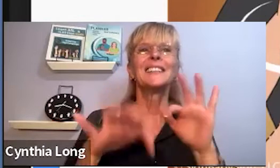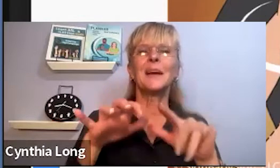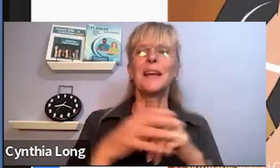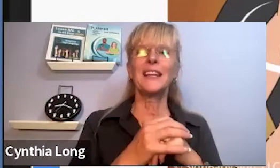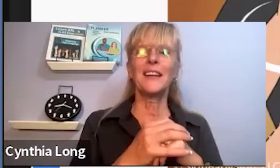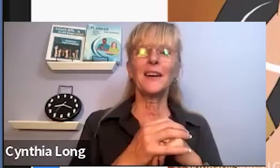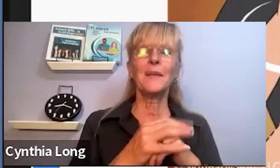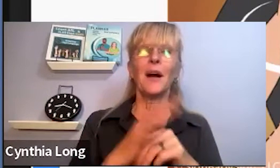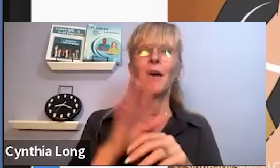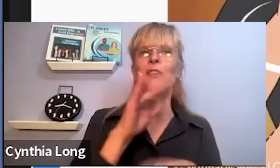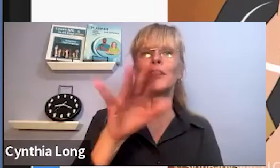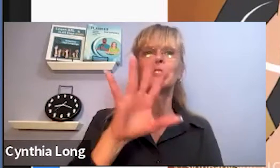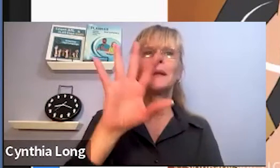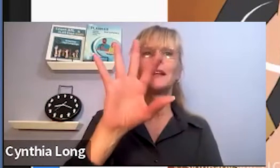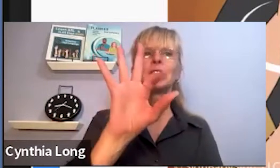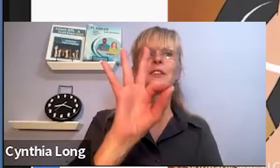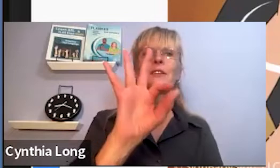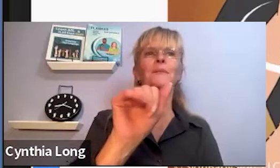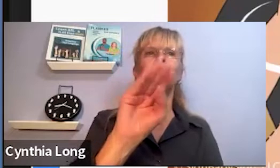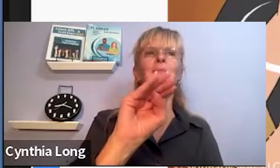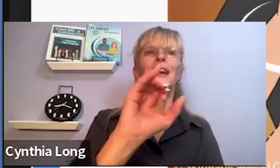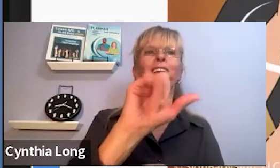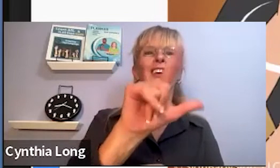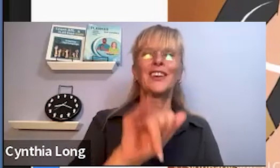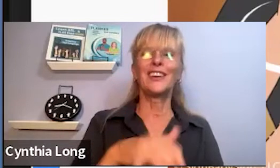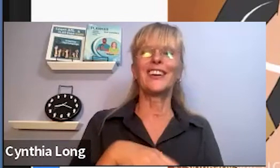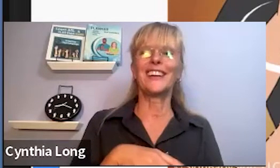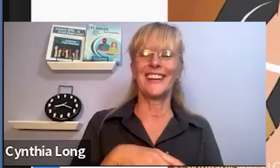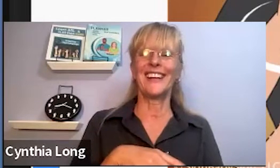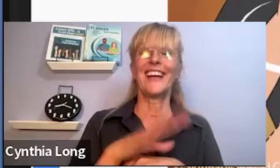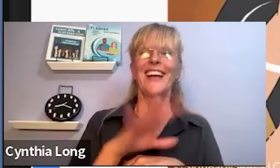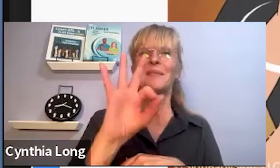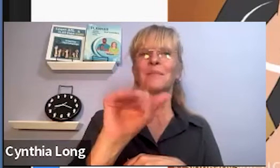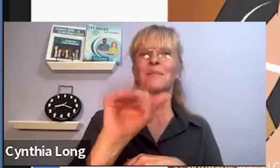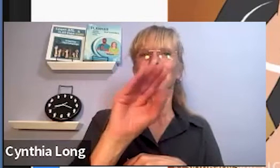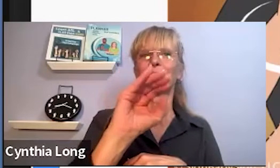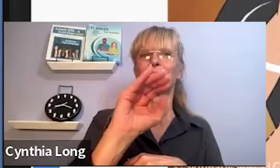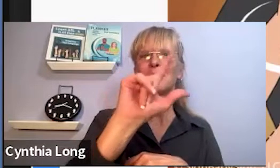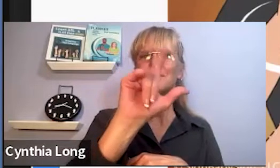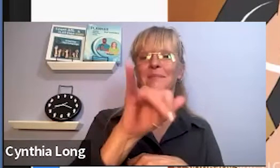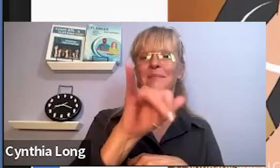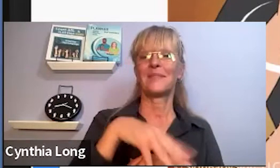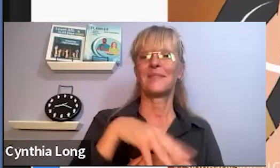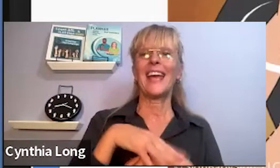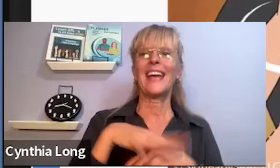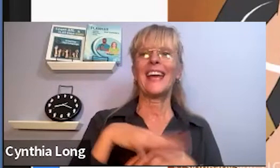Okay, type that in there. I'm gonna finger spell it too. Good.